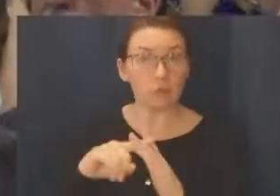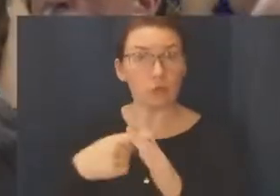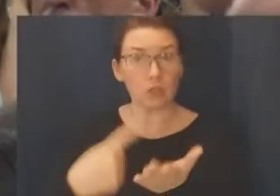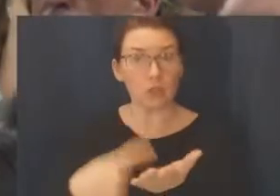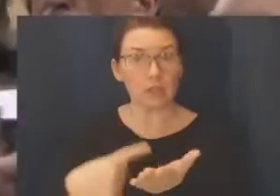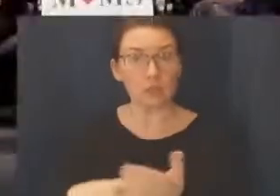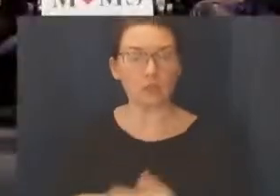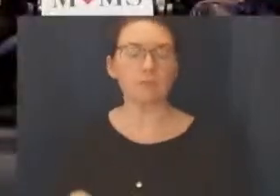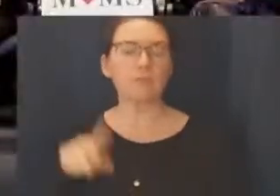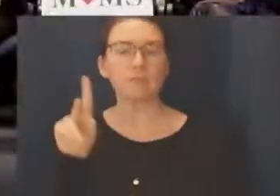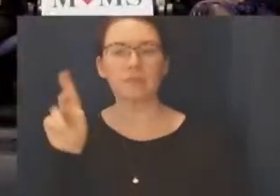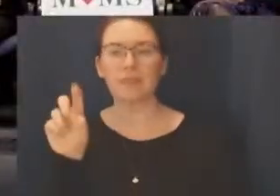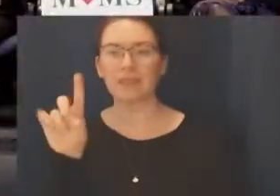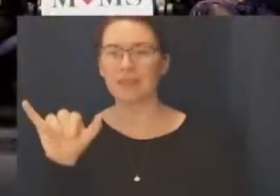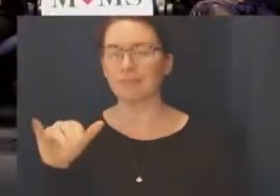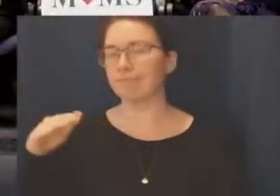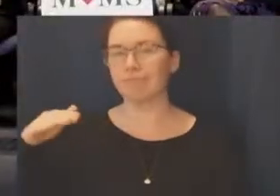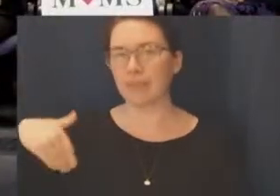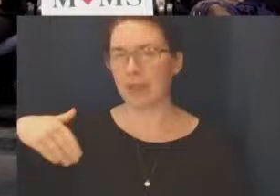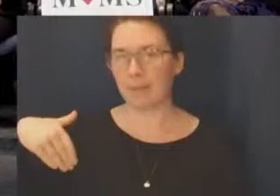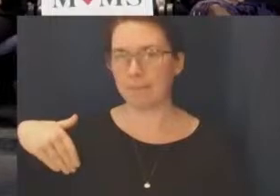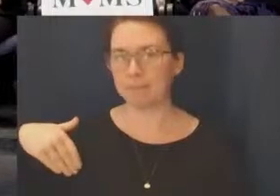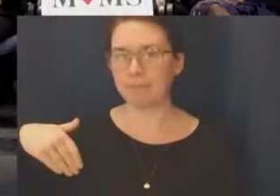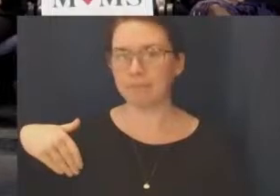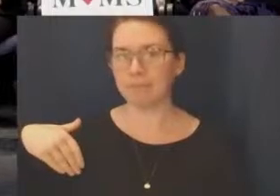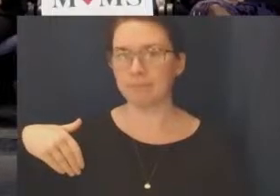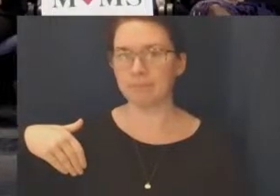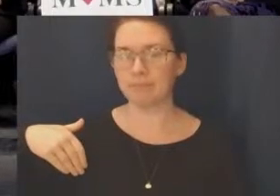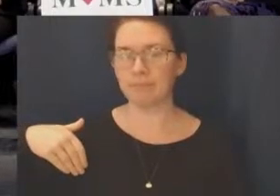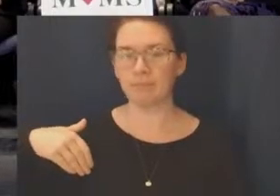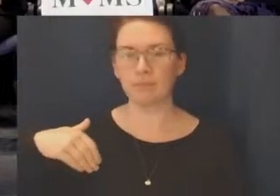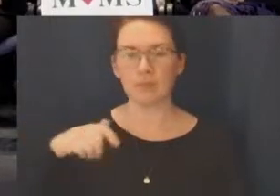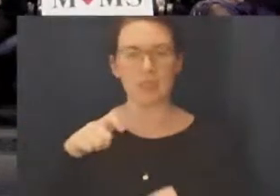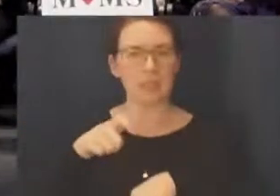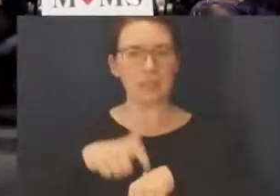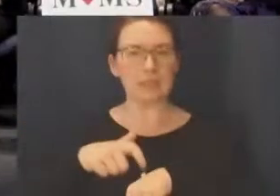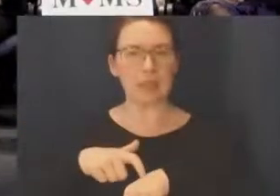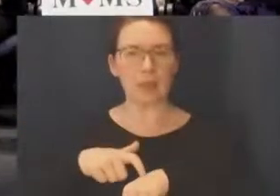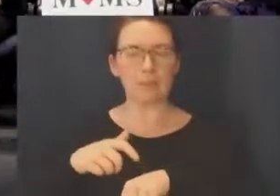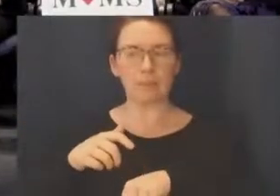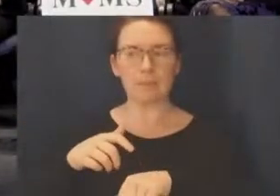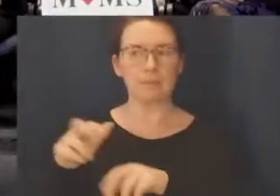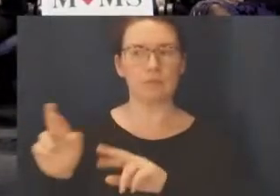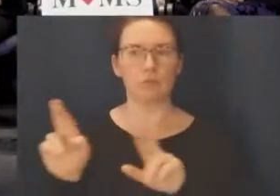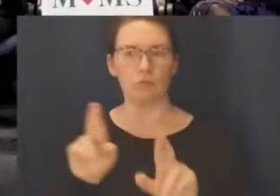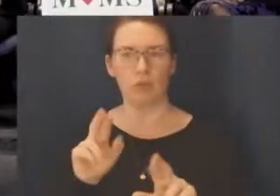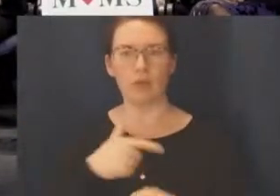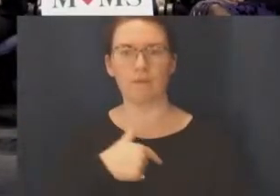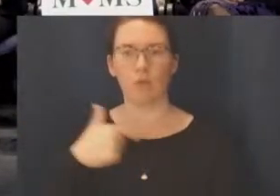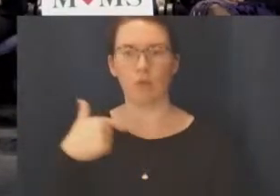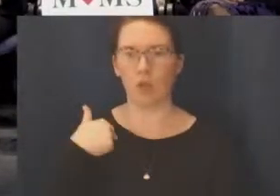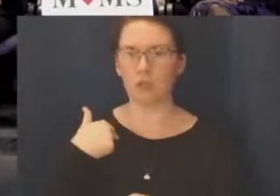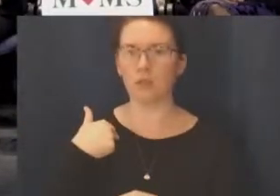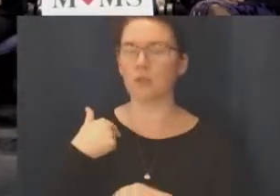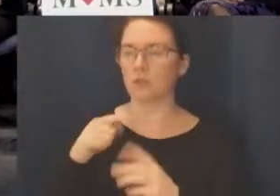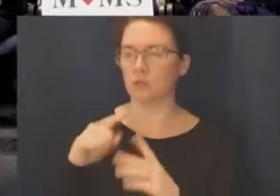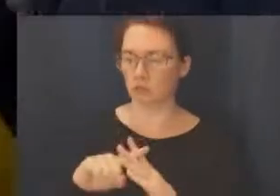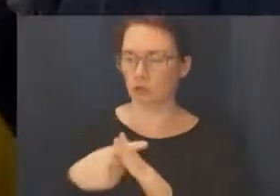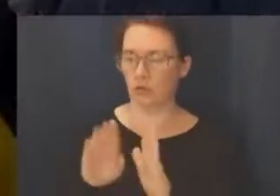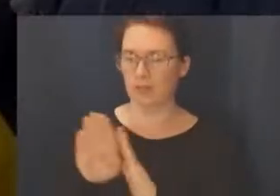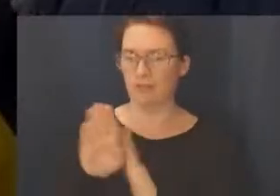We have not yet. The time has not yet come for us to put our legislative proposals before